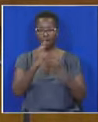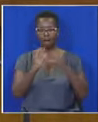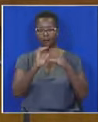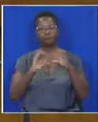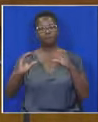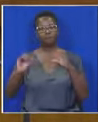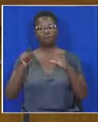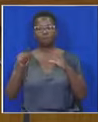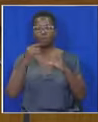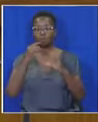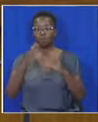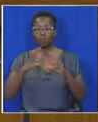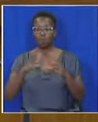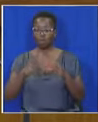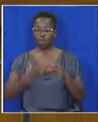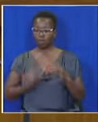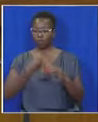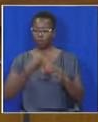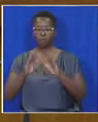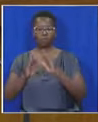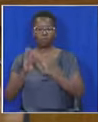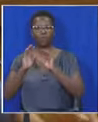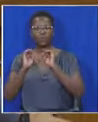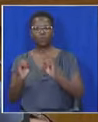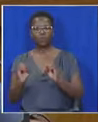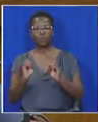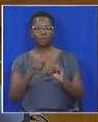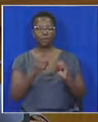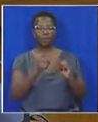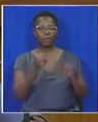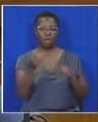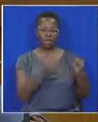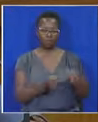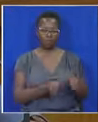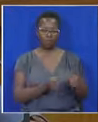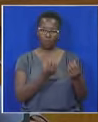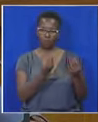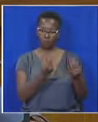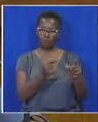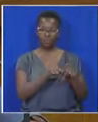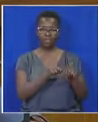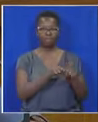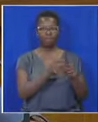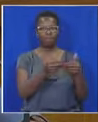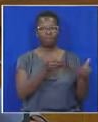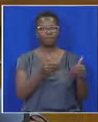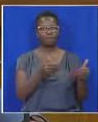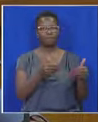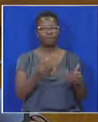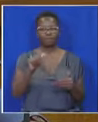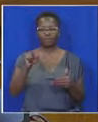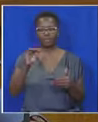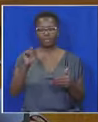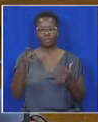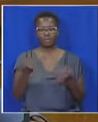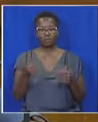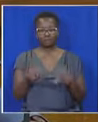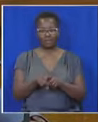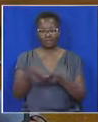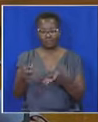the lost generation, but on administration and employment costs. The ANC loves bloated bureaucracy like the